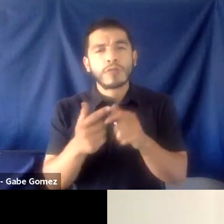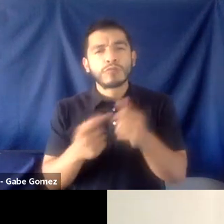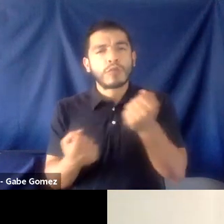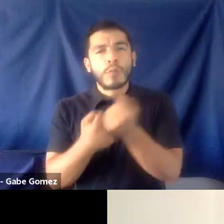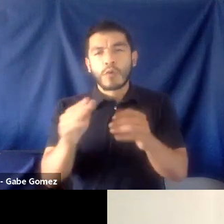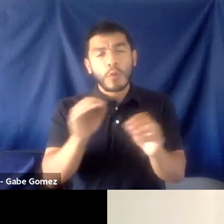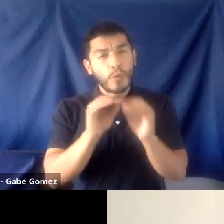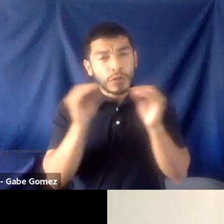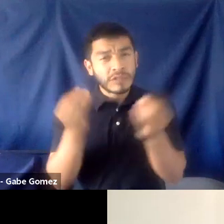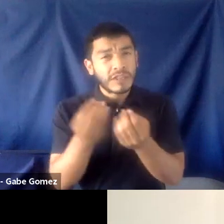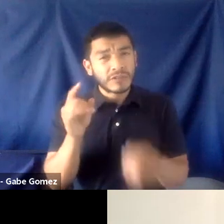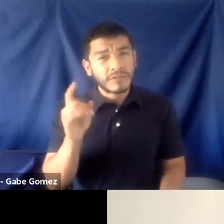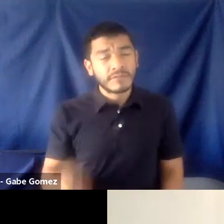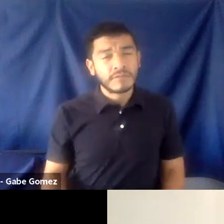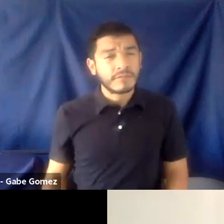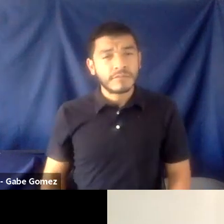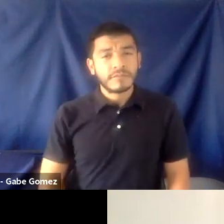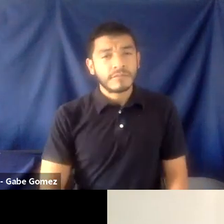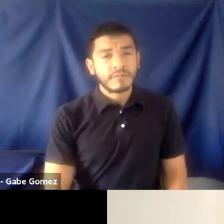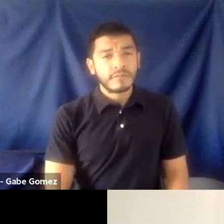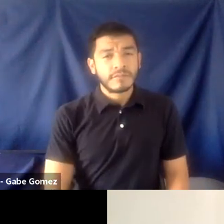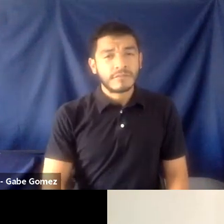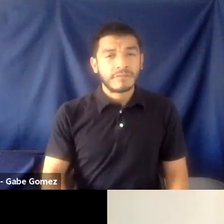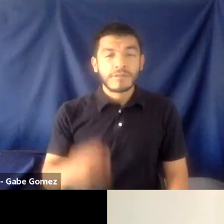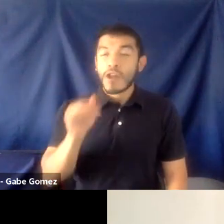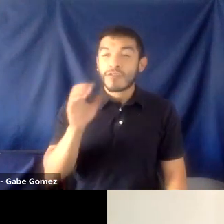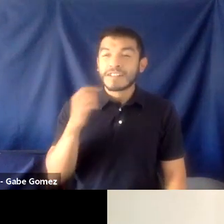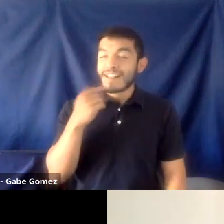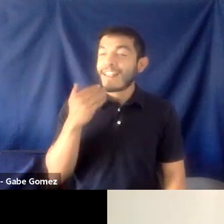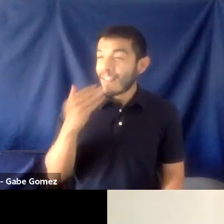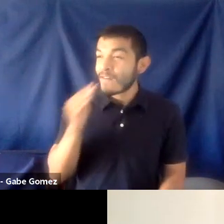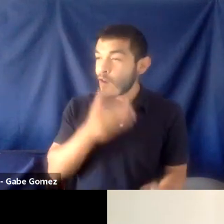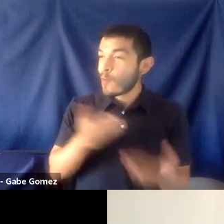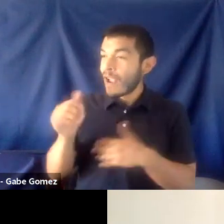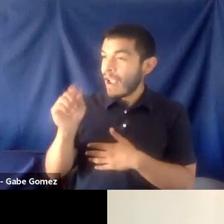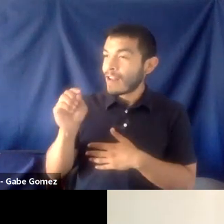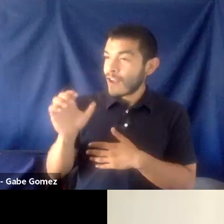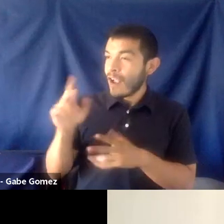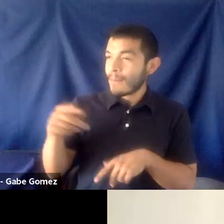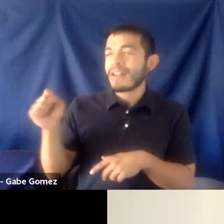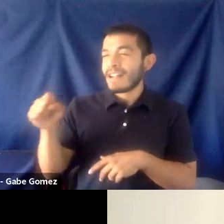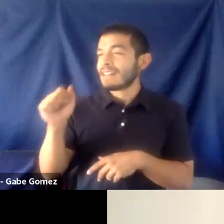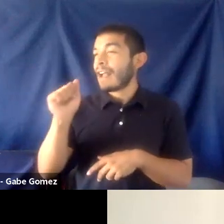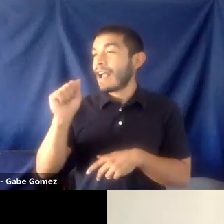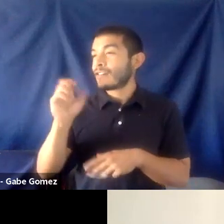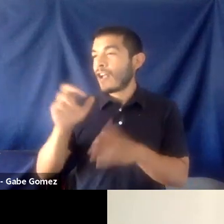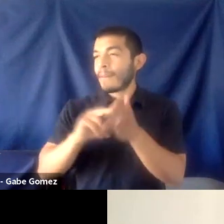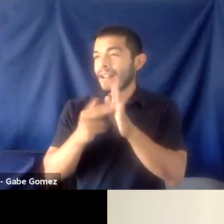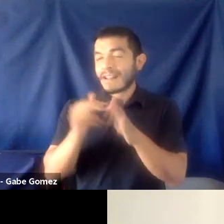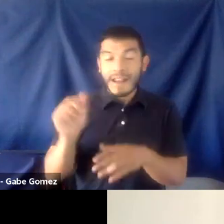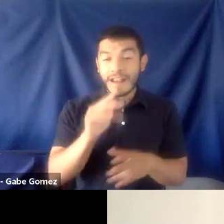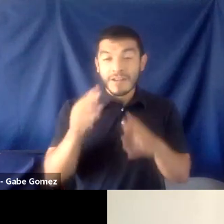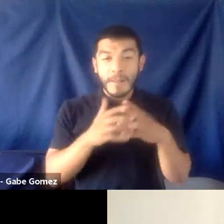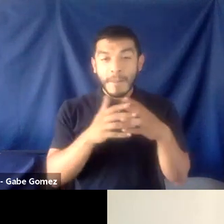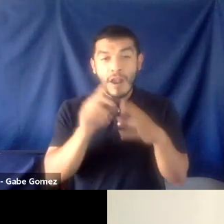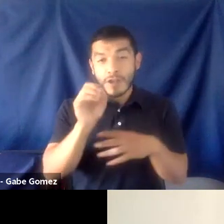organization? Yeah, thanks for bringing ADOC up. ADOC is the Asian American Documentary Network. It's a collective